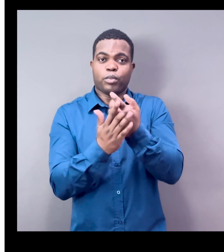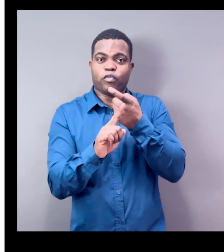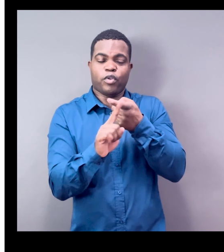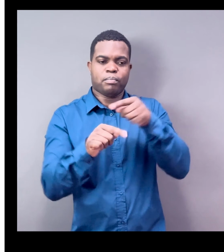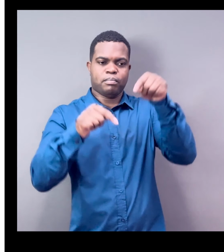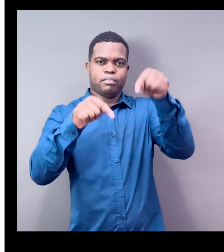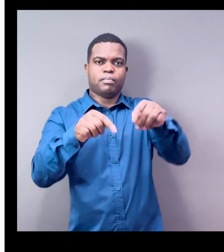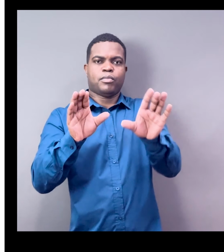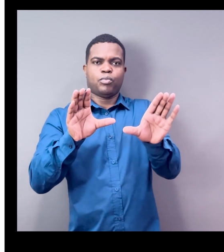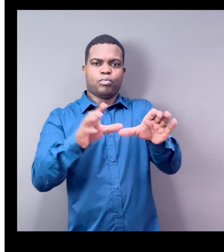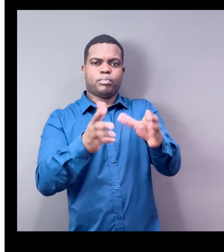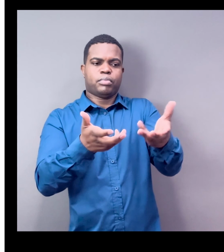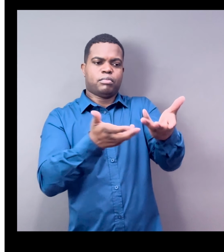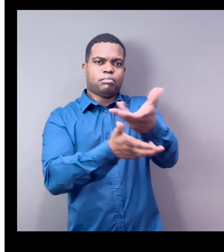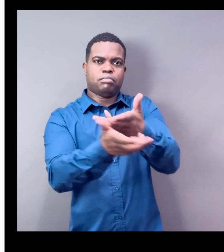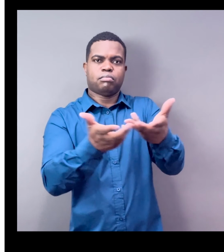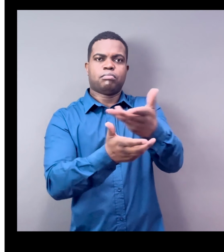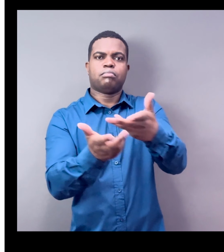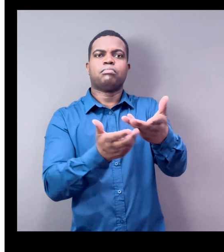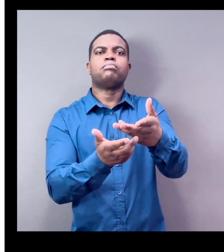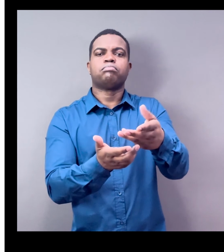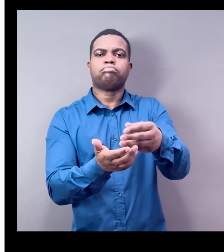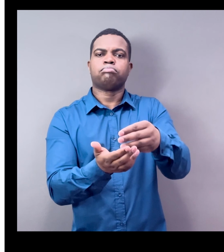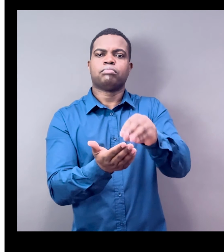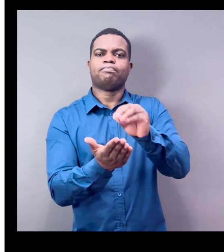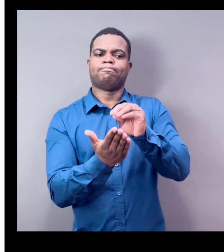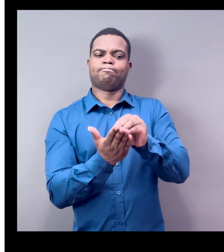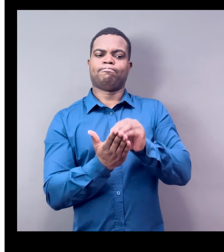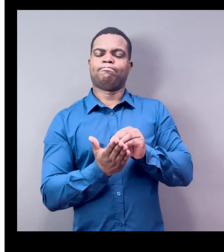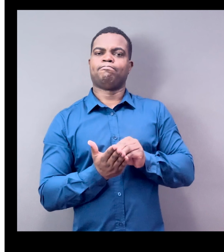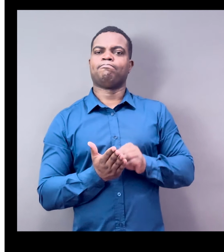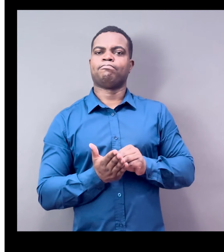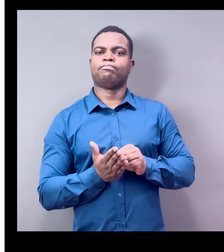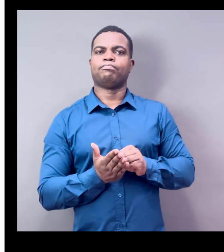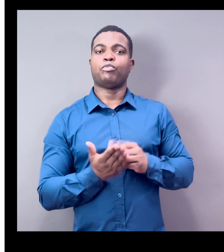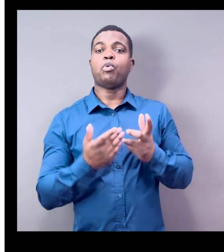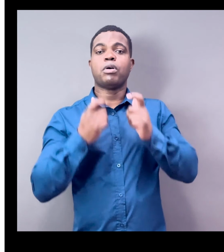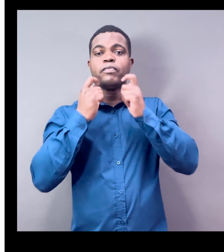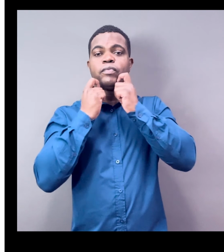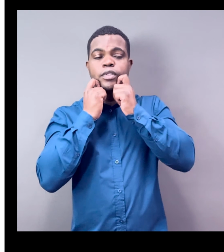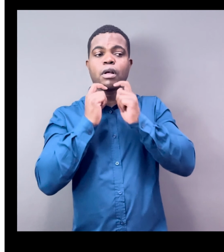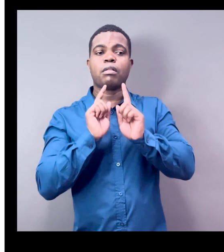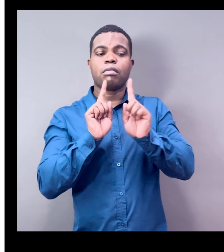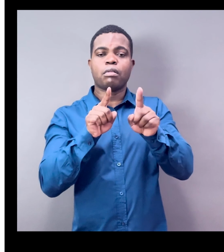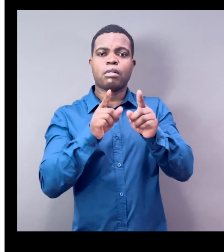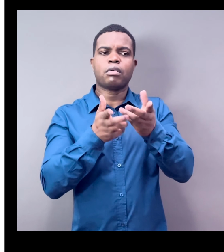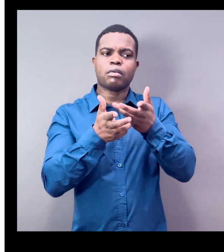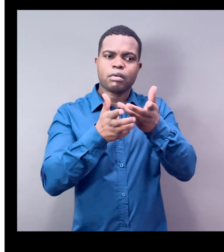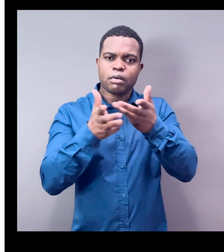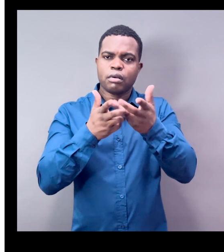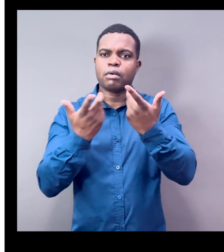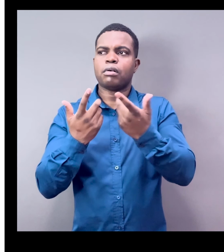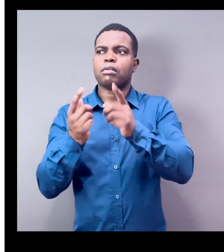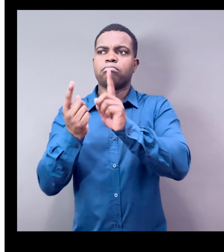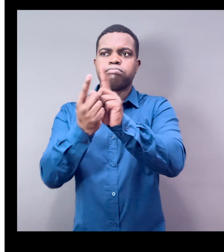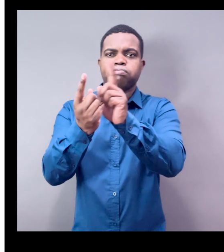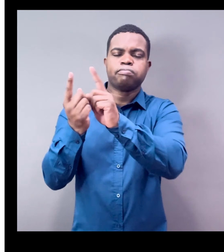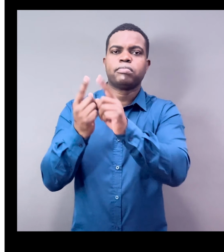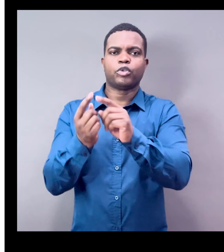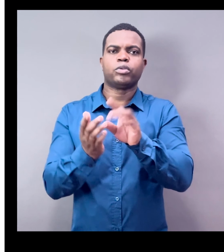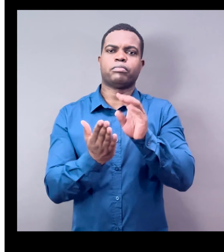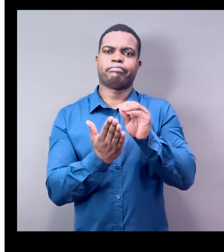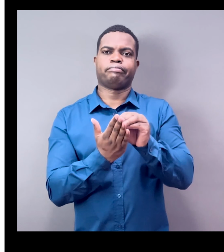group discussion virtual, or you go for a physical focus group discussion where you